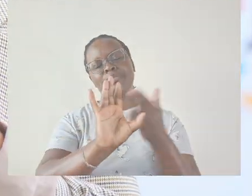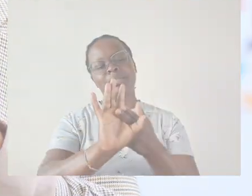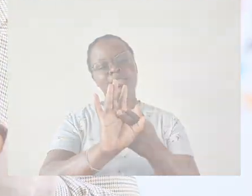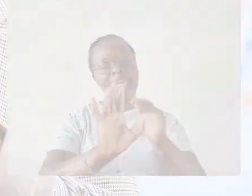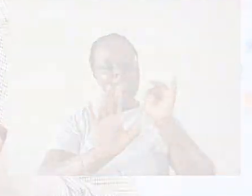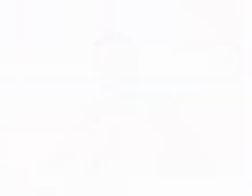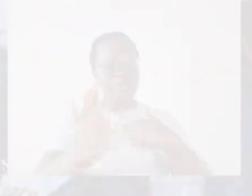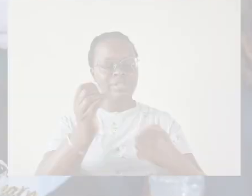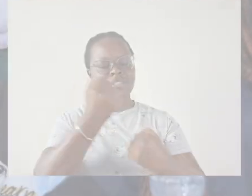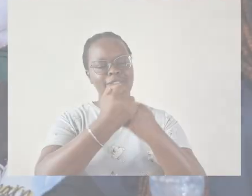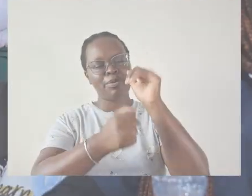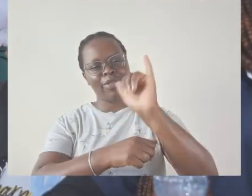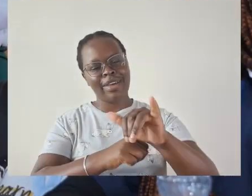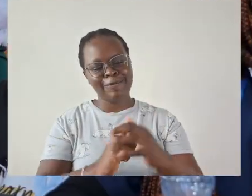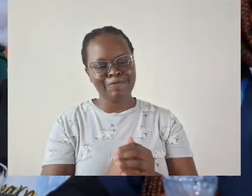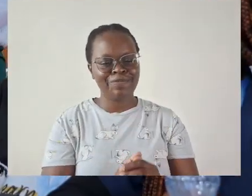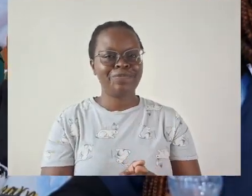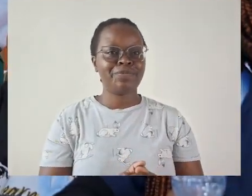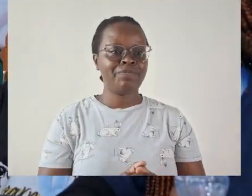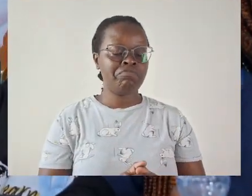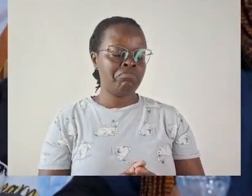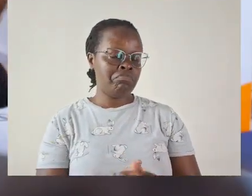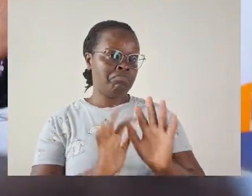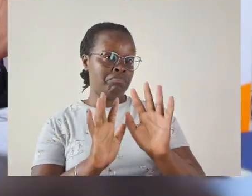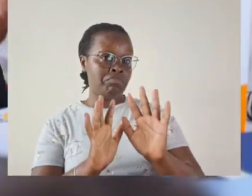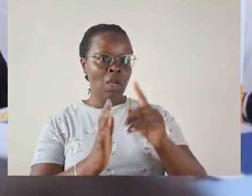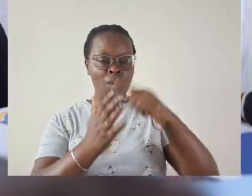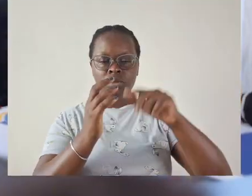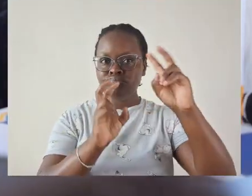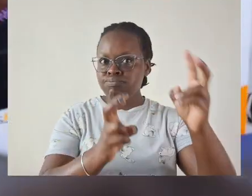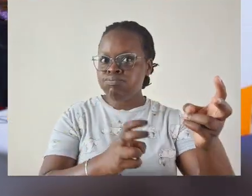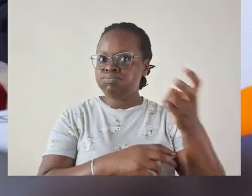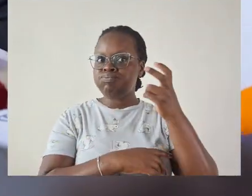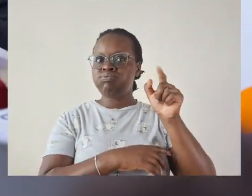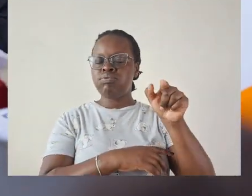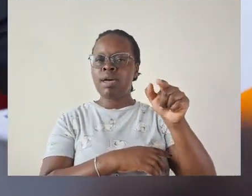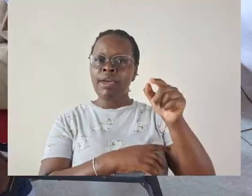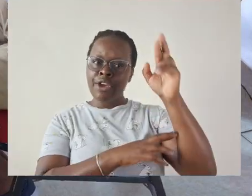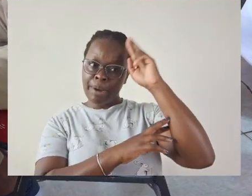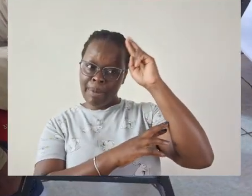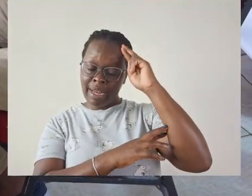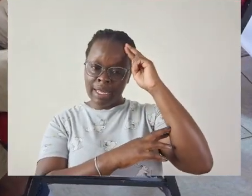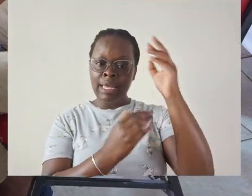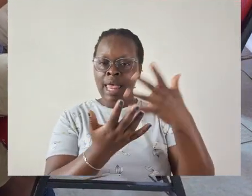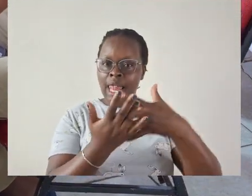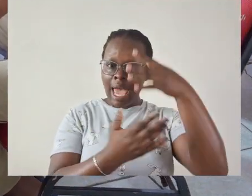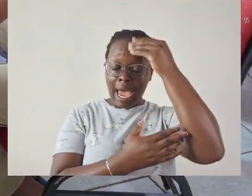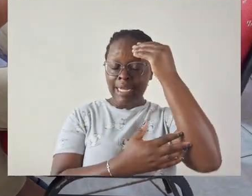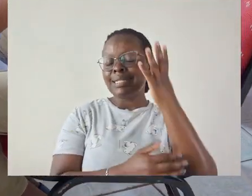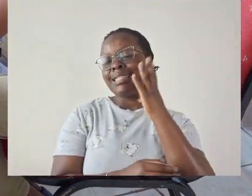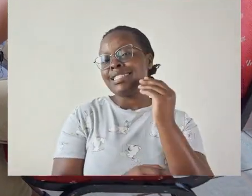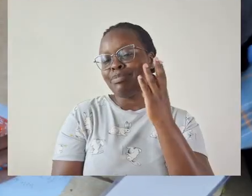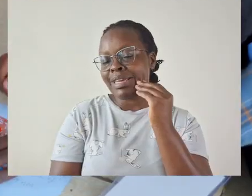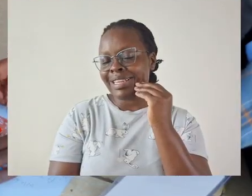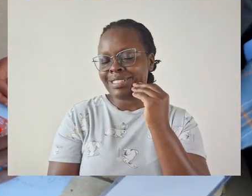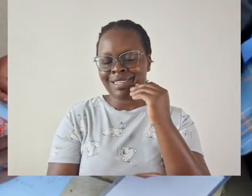to support that. What we've just heard from Jeniffer Kaberi is a powerful reminder that learners do not just experience the outcomes